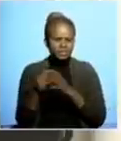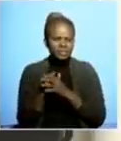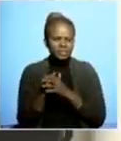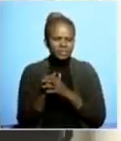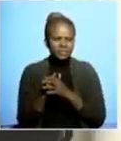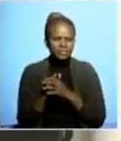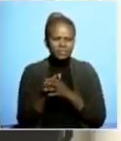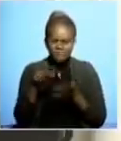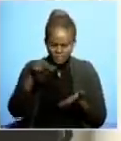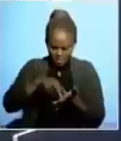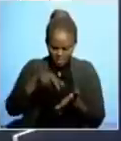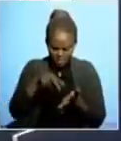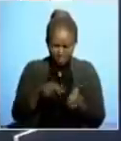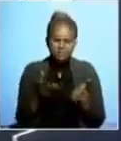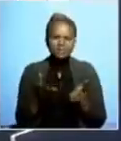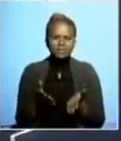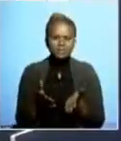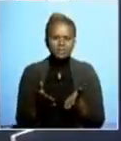stand here.